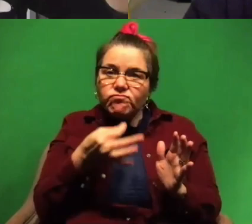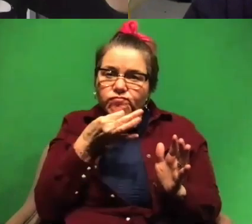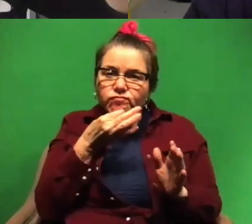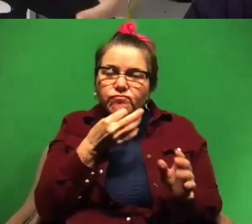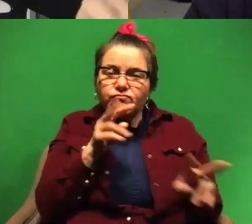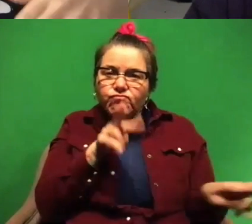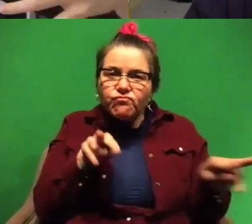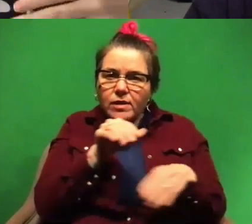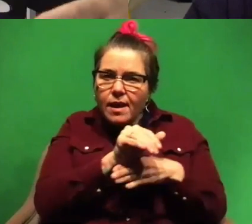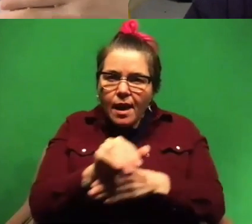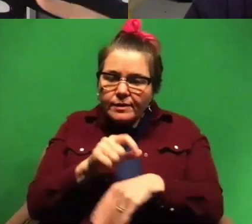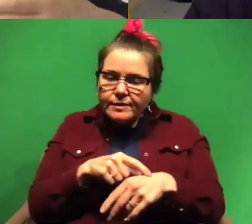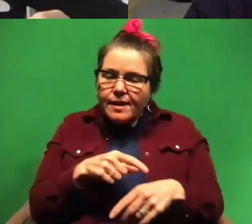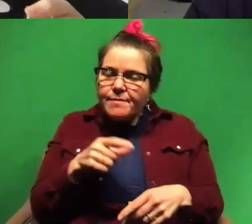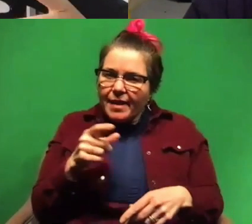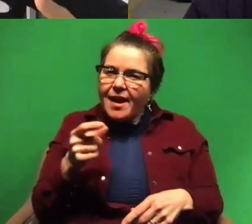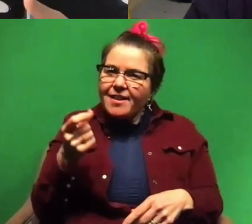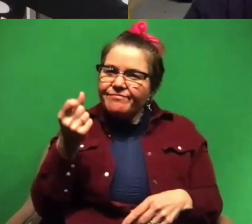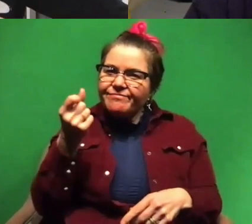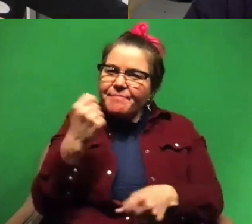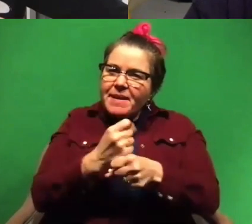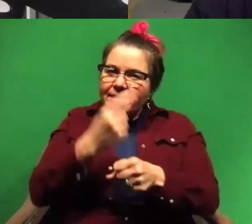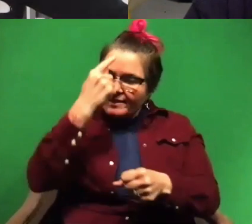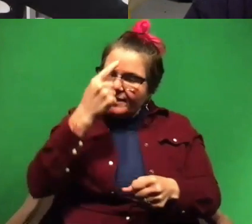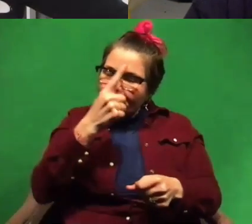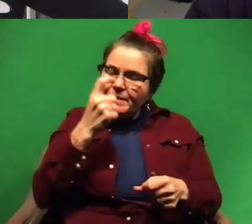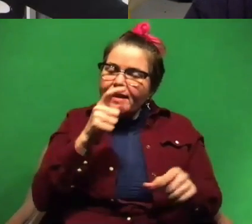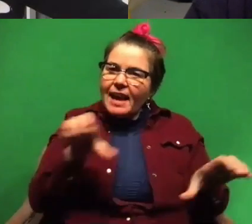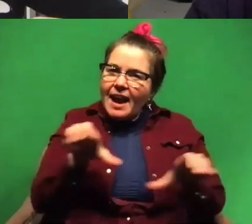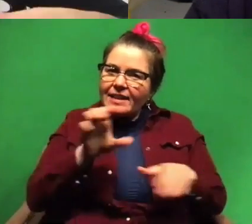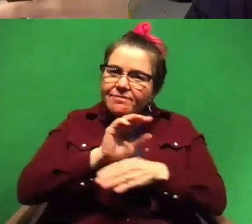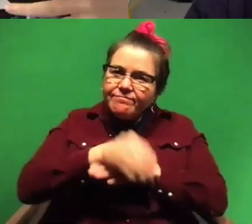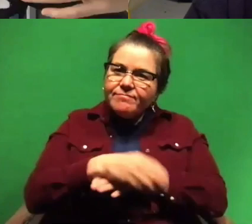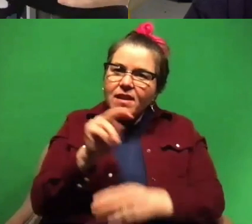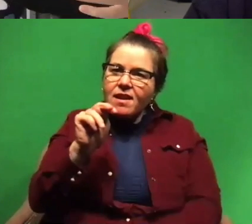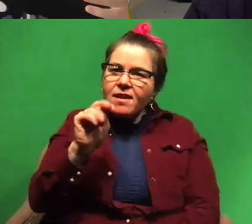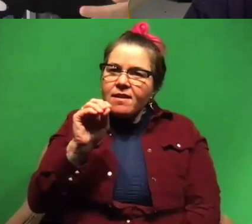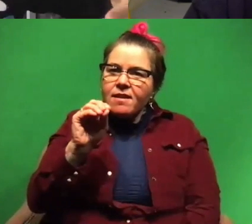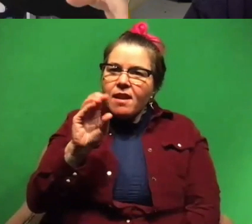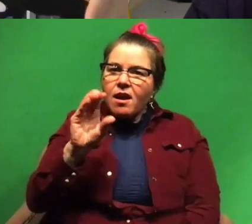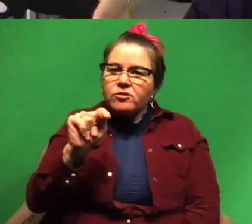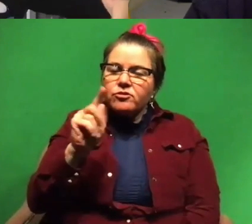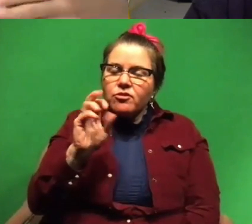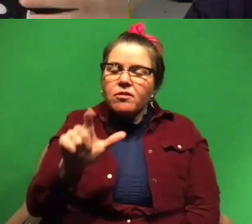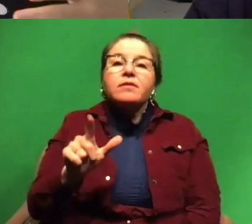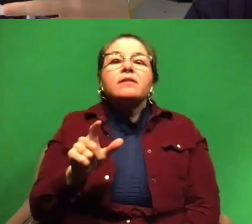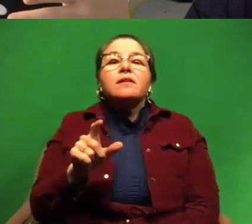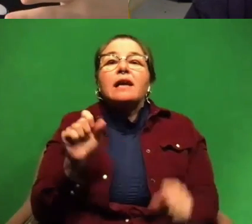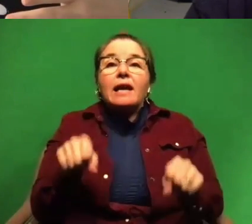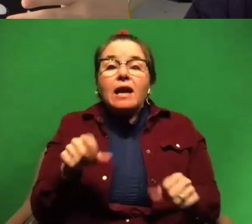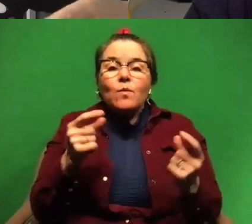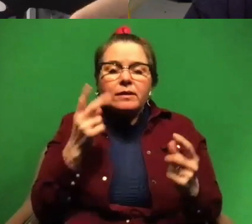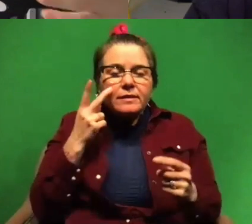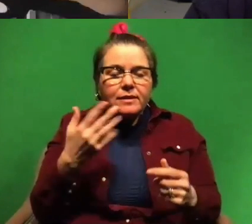which also makes sense because now we know that they're nocturnal. So what they're able to do is see really